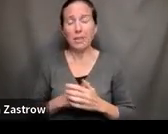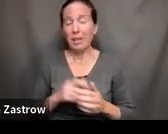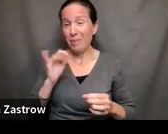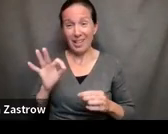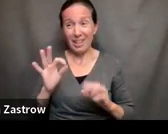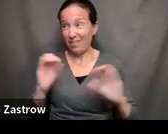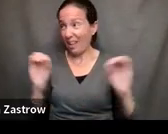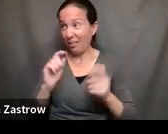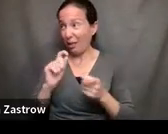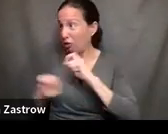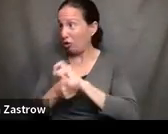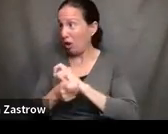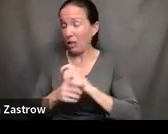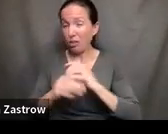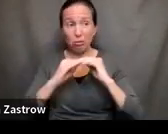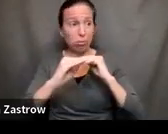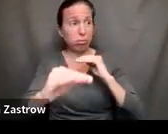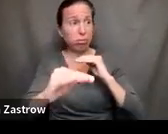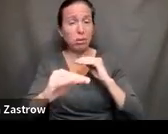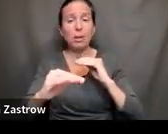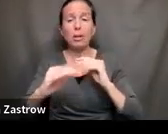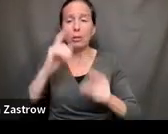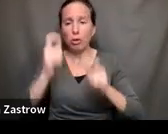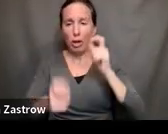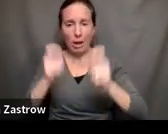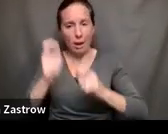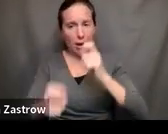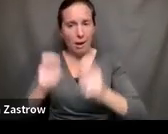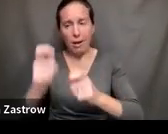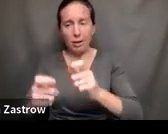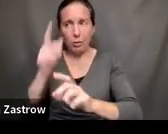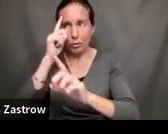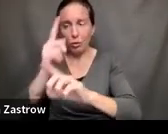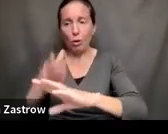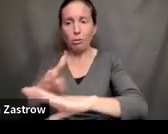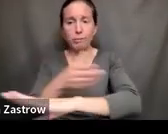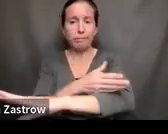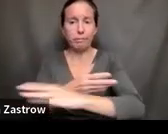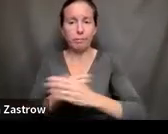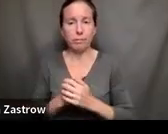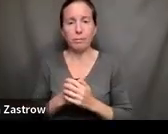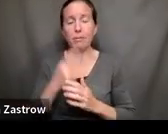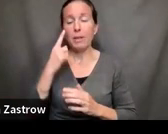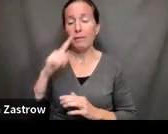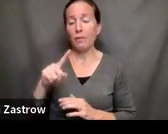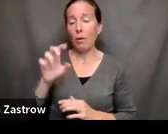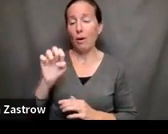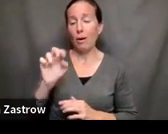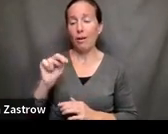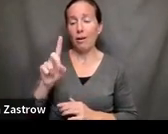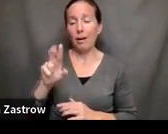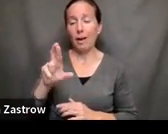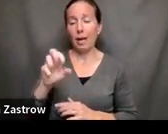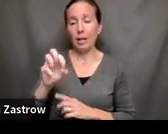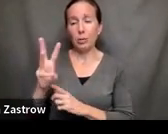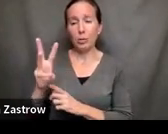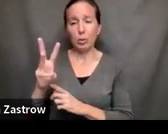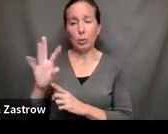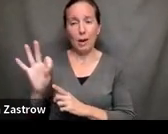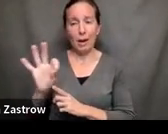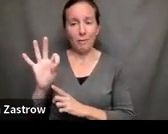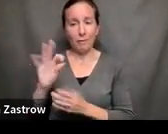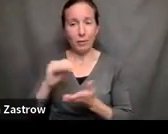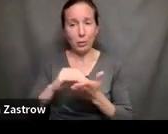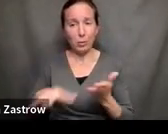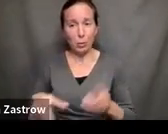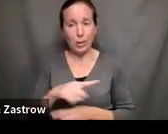a way that that student is making progress. So if you think about this in terms of Andrew F., we don't know what